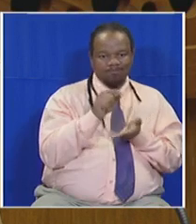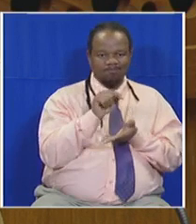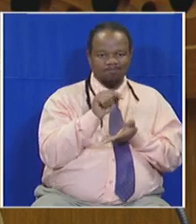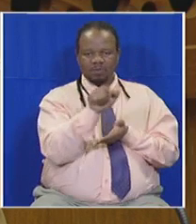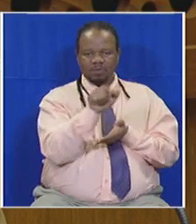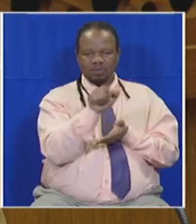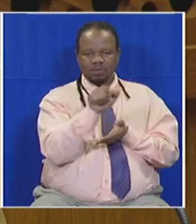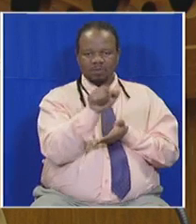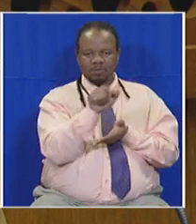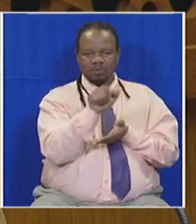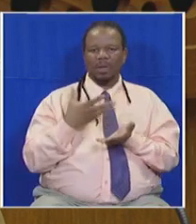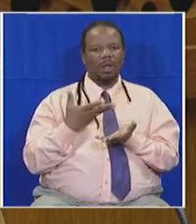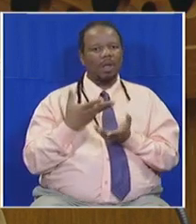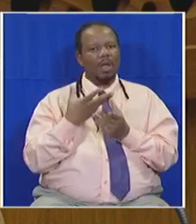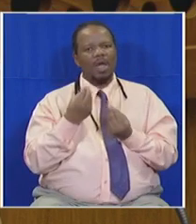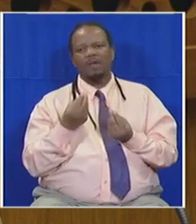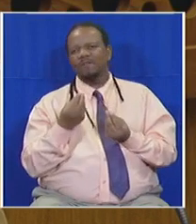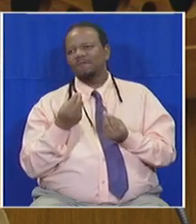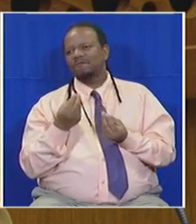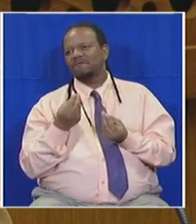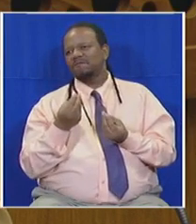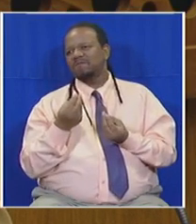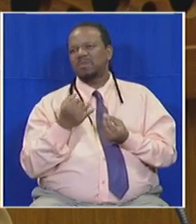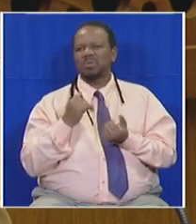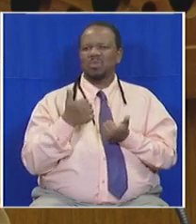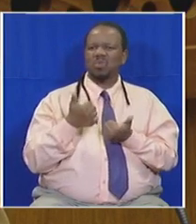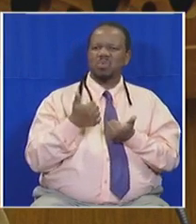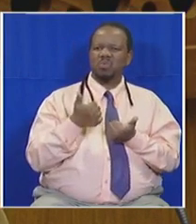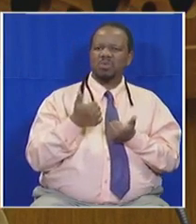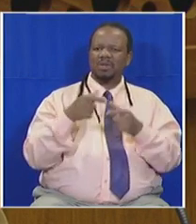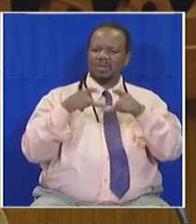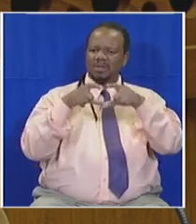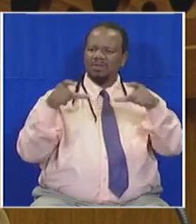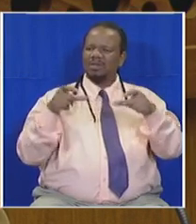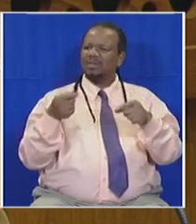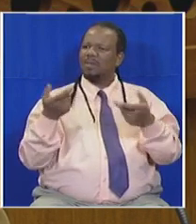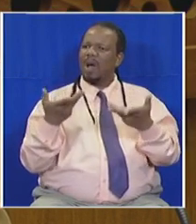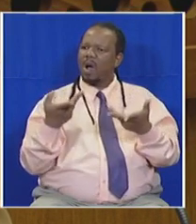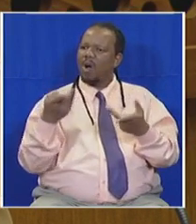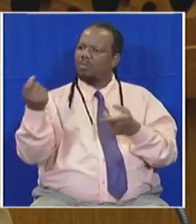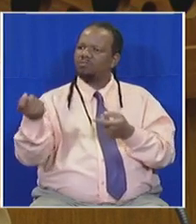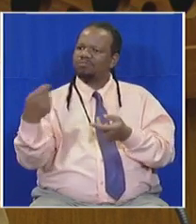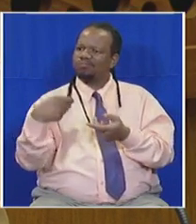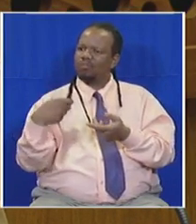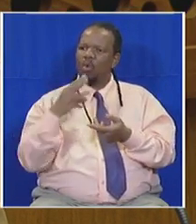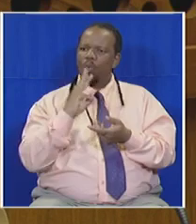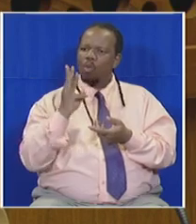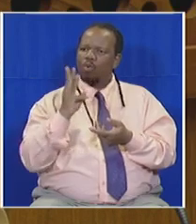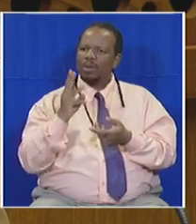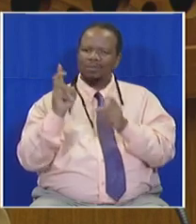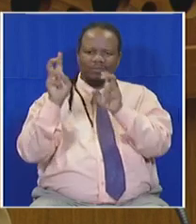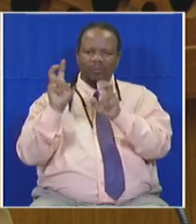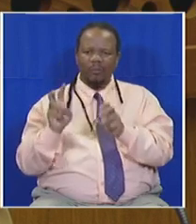Them have a weak billing system to collect levies for the provision of water and electricity. They are owed